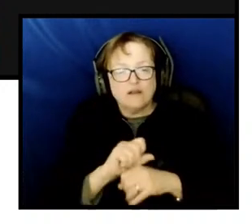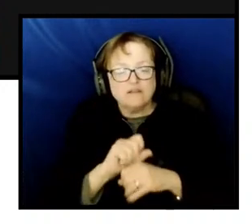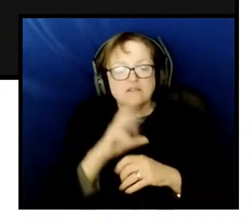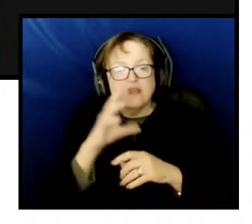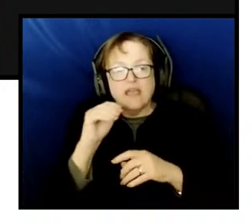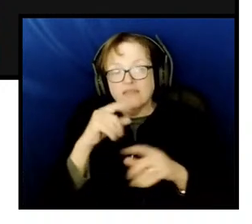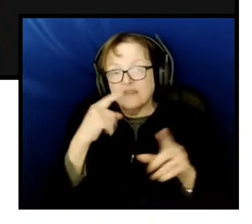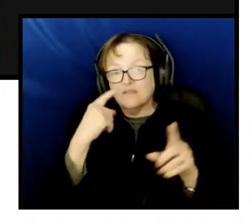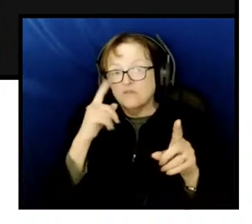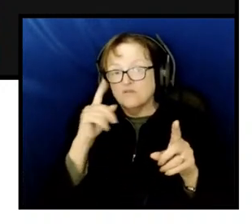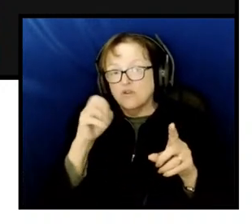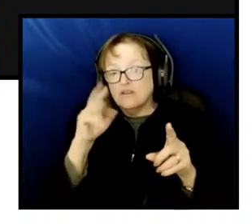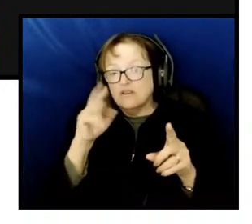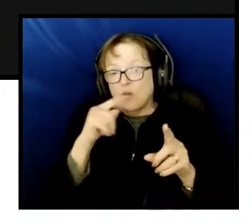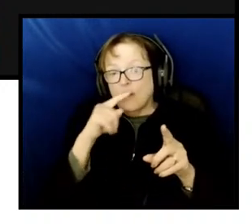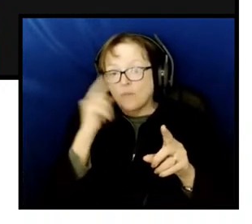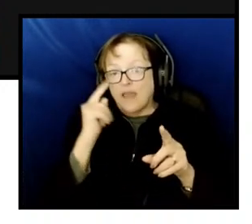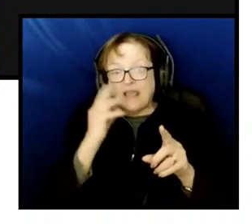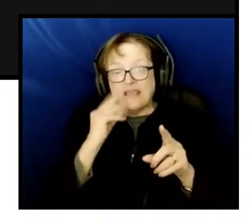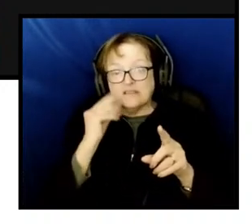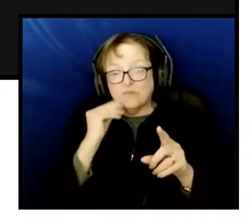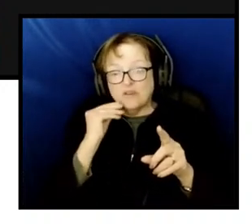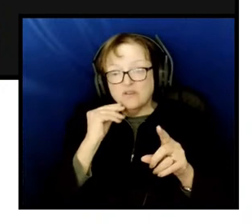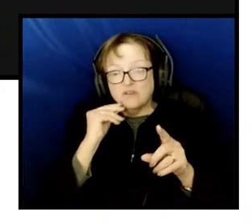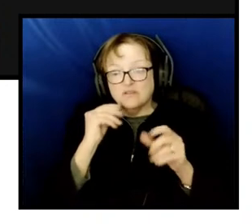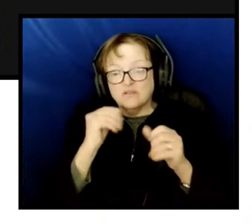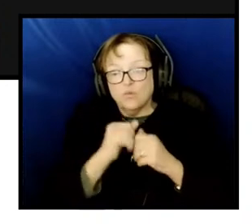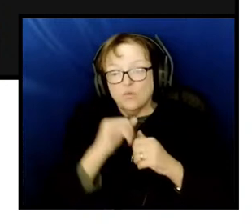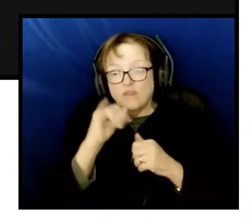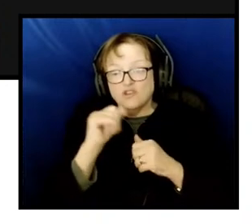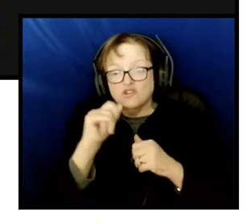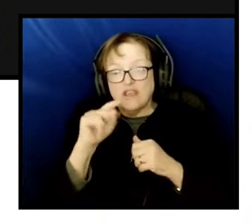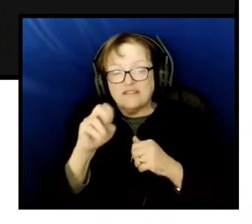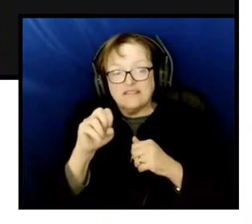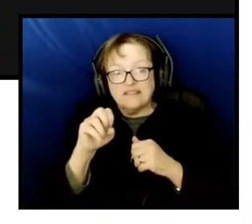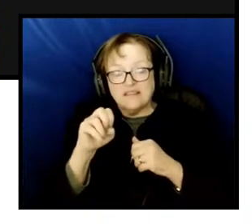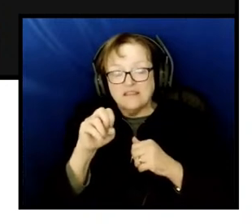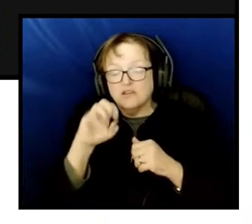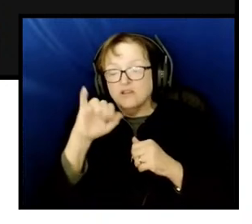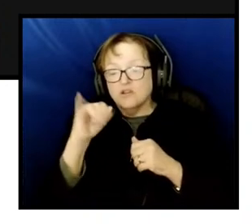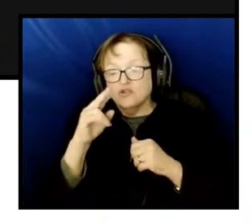Tarot and the Black Experiences with Jesse Jumanji